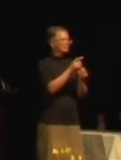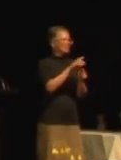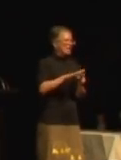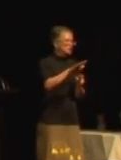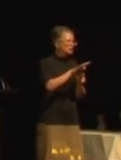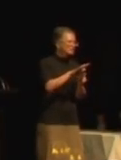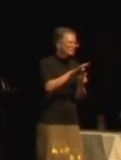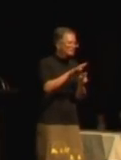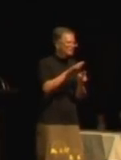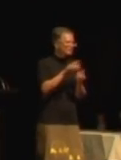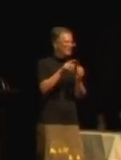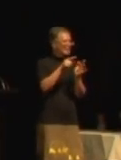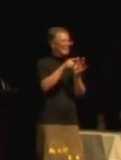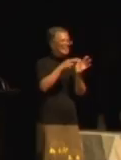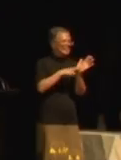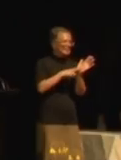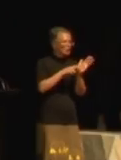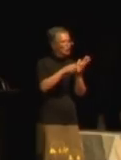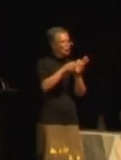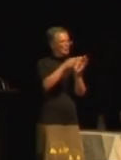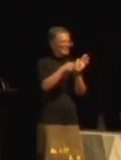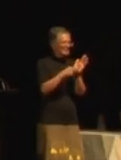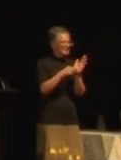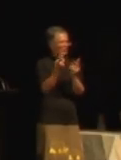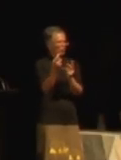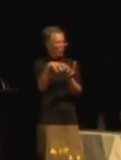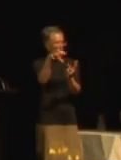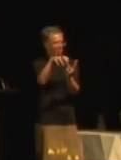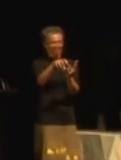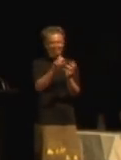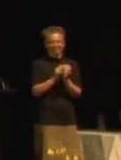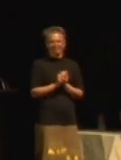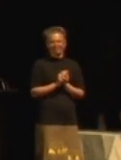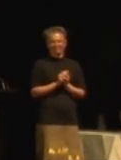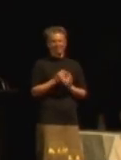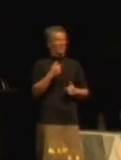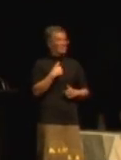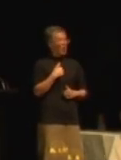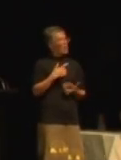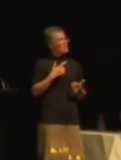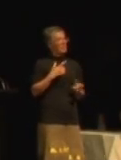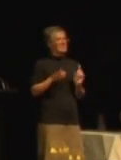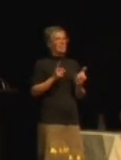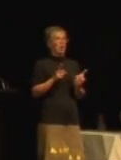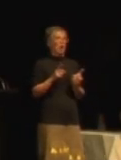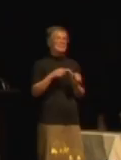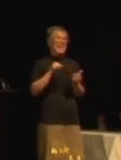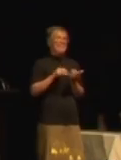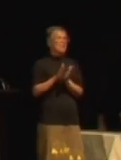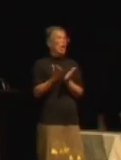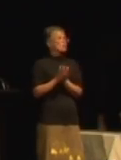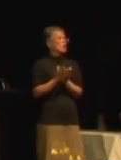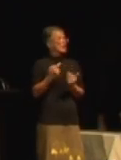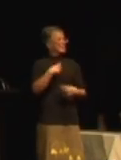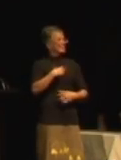Inuit. So being in a community of librarians, I'm often a lazy researcher. I'll do a quick search for